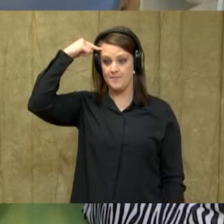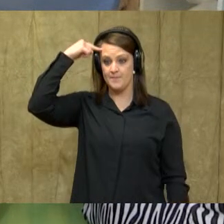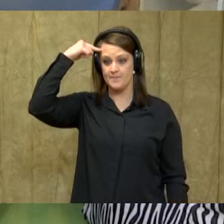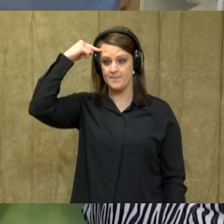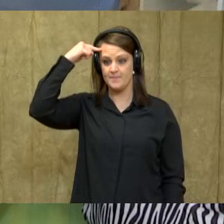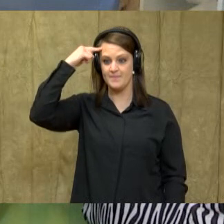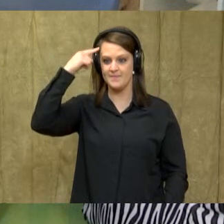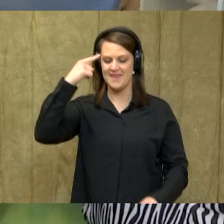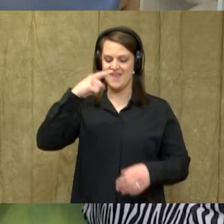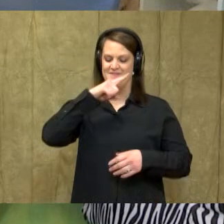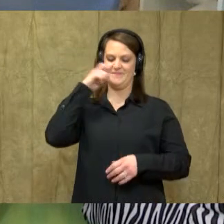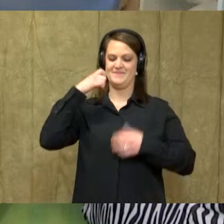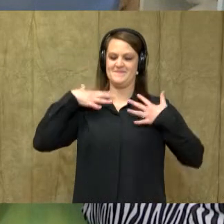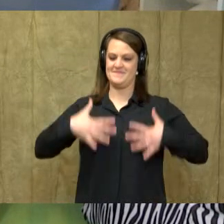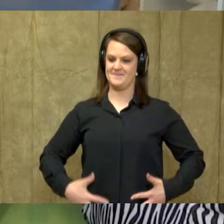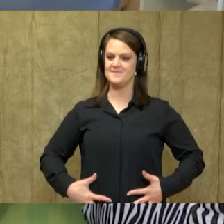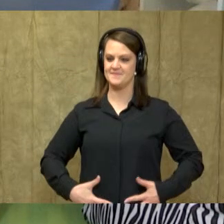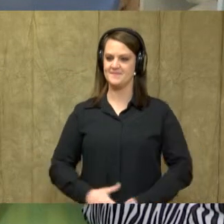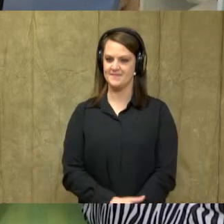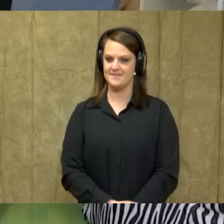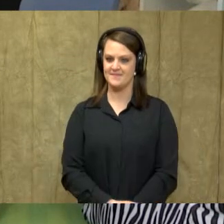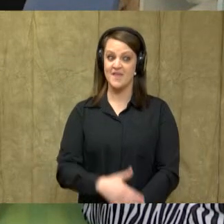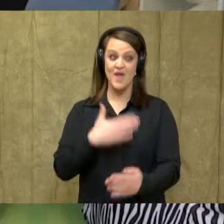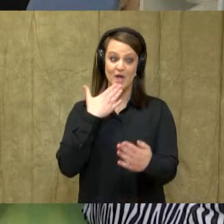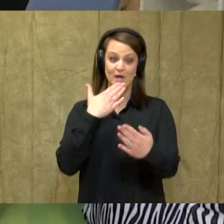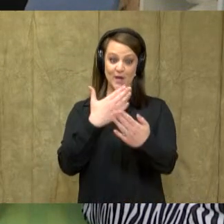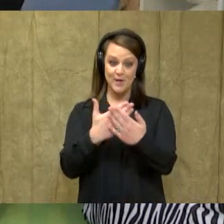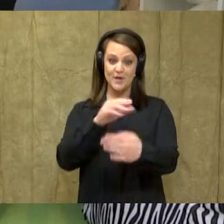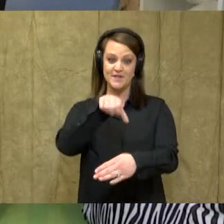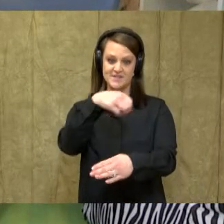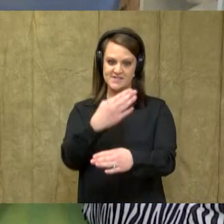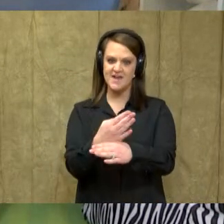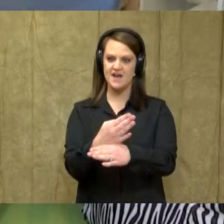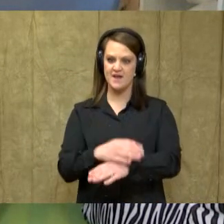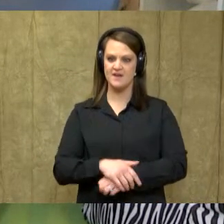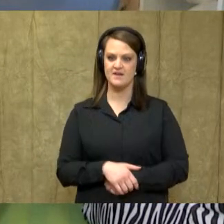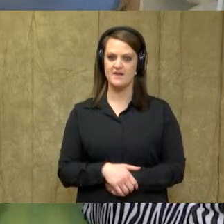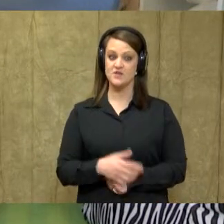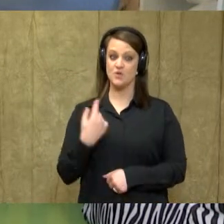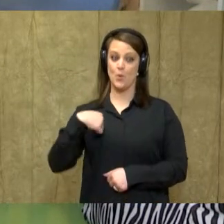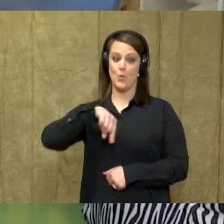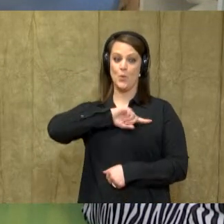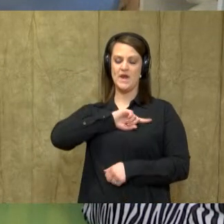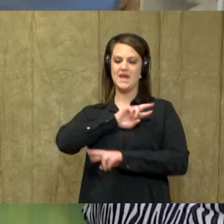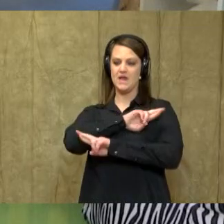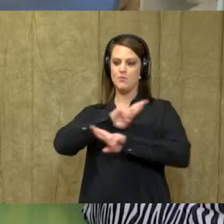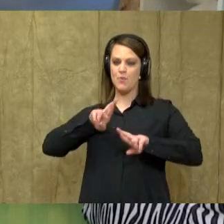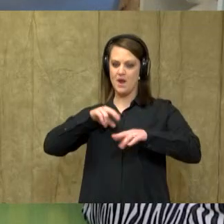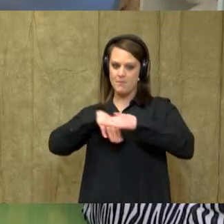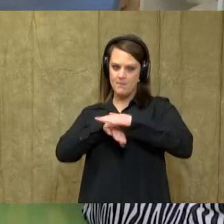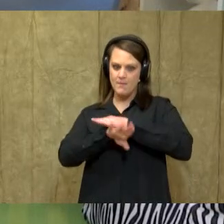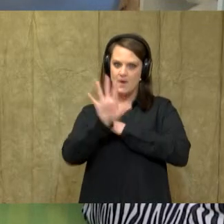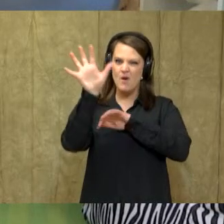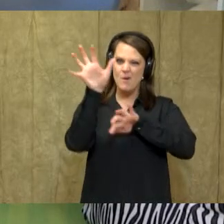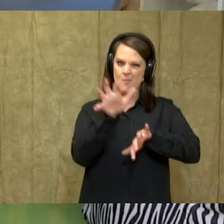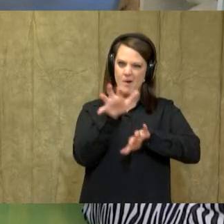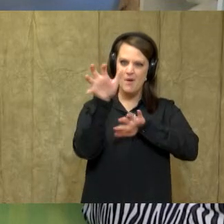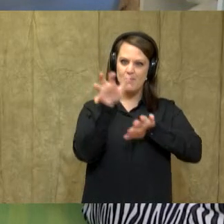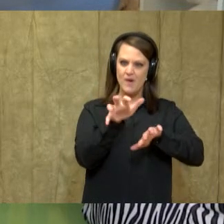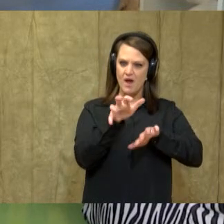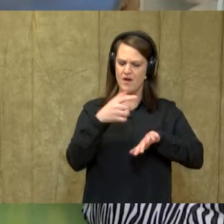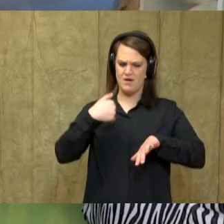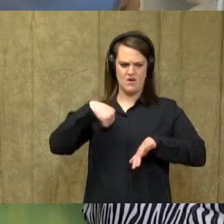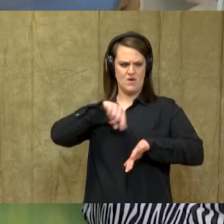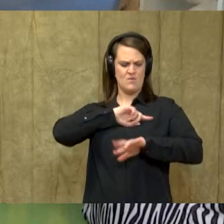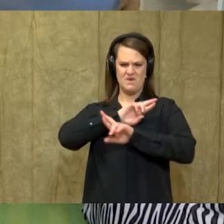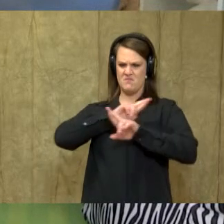and keeps me dry. Good job. So that's how we get prepared to go out into the rain, right? Mm-hmm.